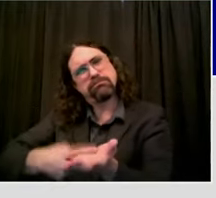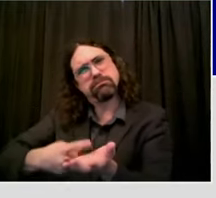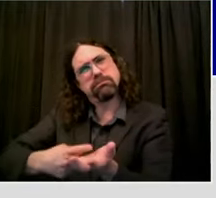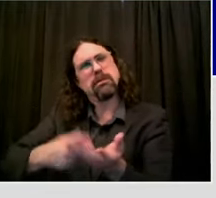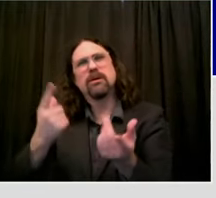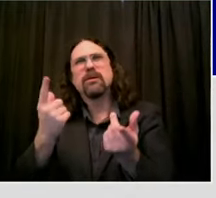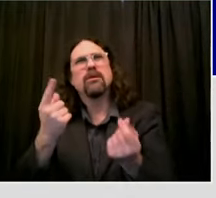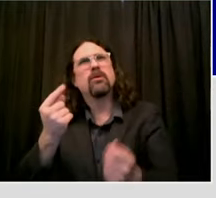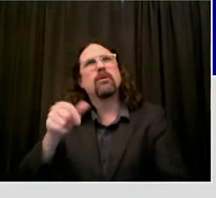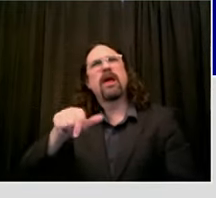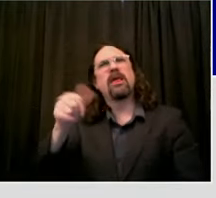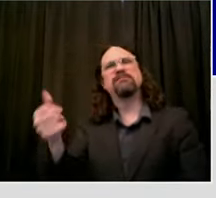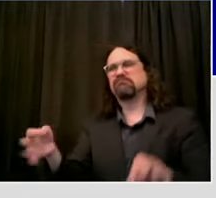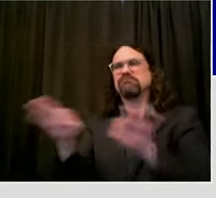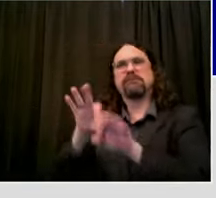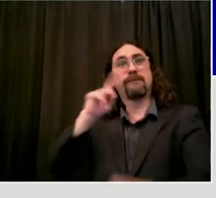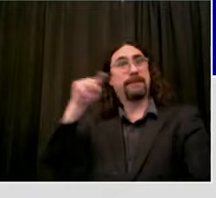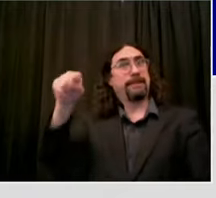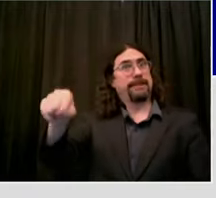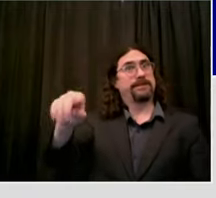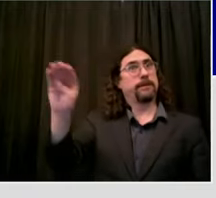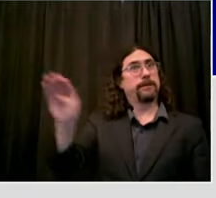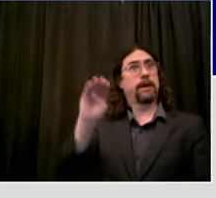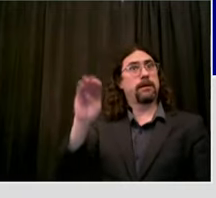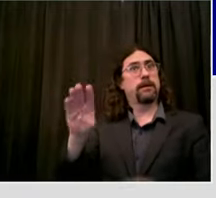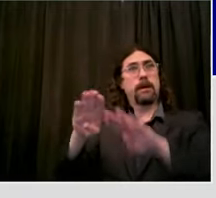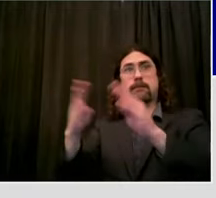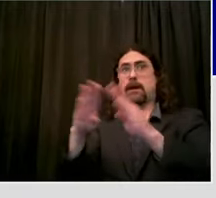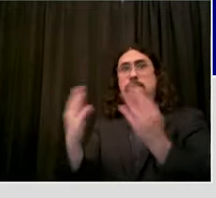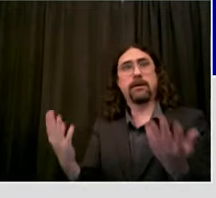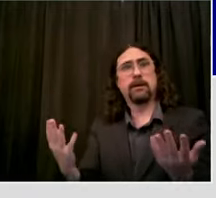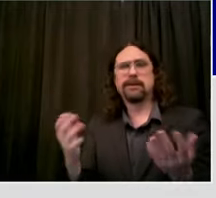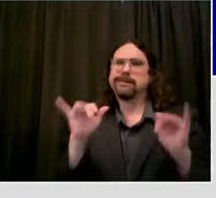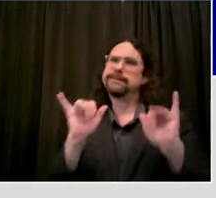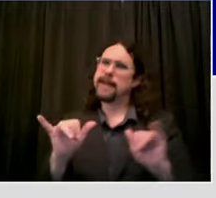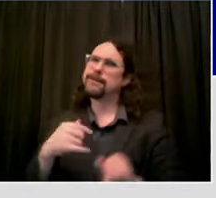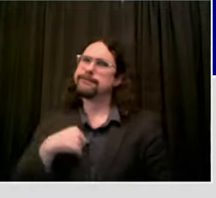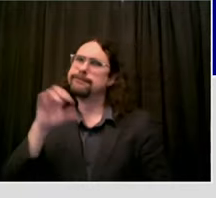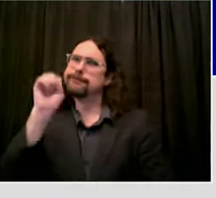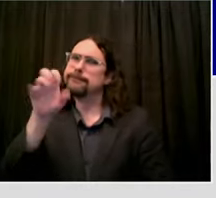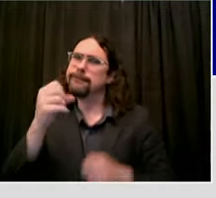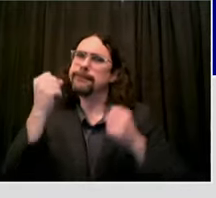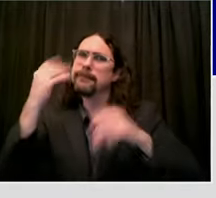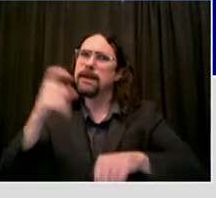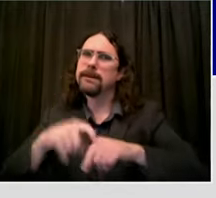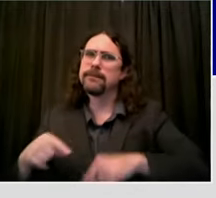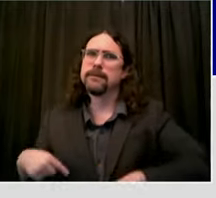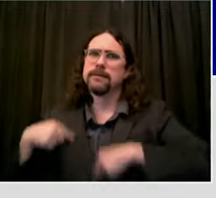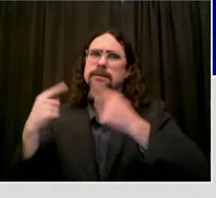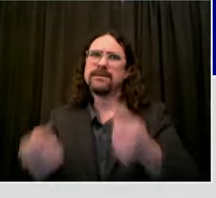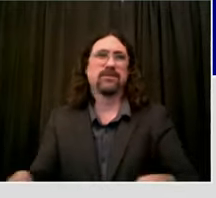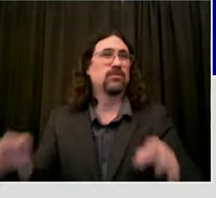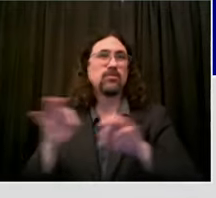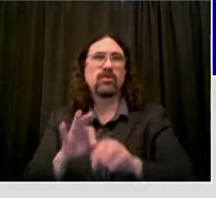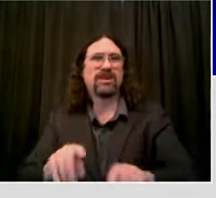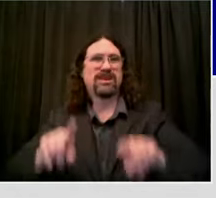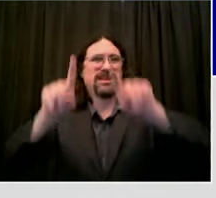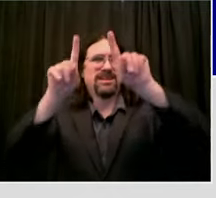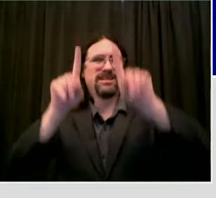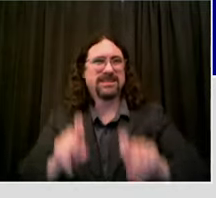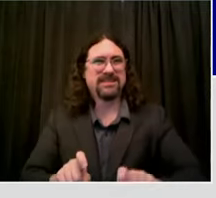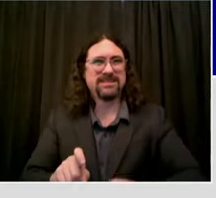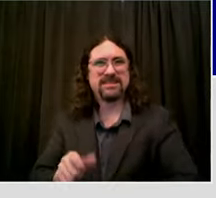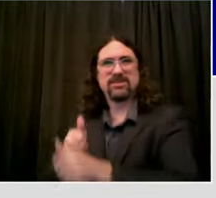days. I want to emphasize, there's a handoff I keep talking about. Just as you start to reopen, test and